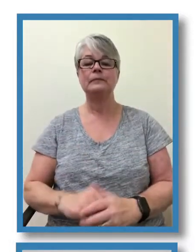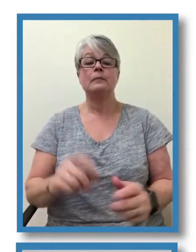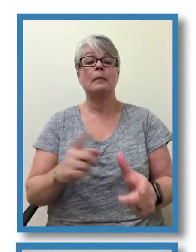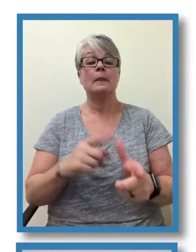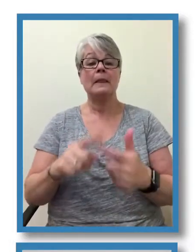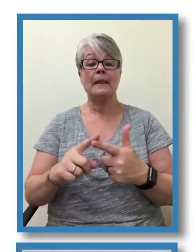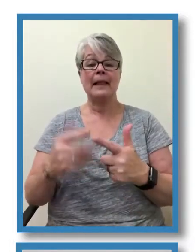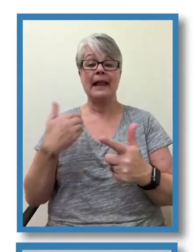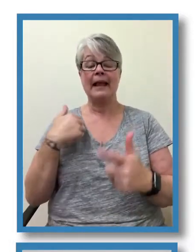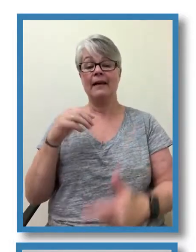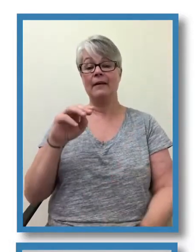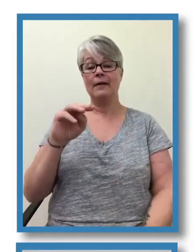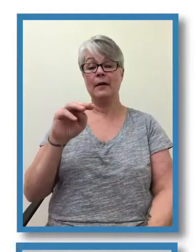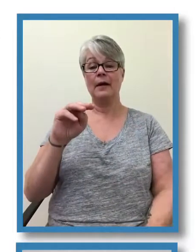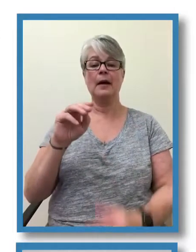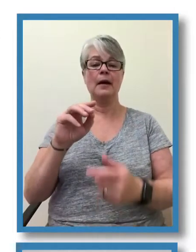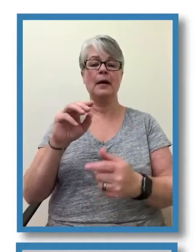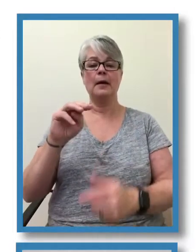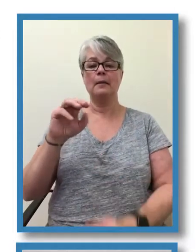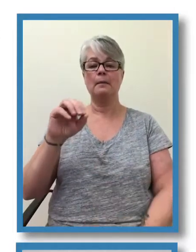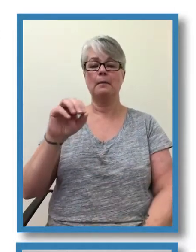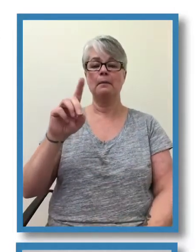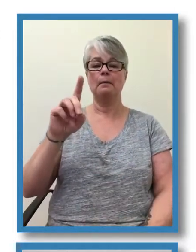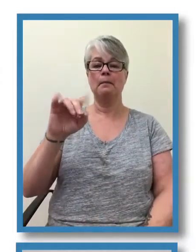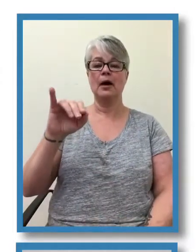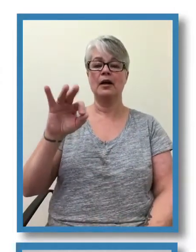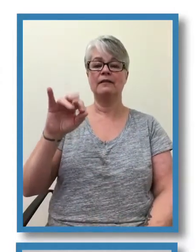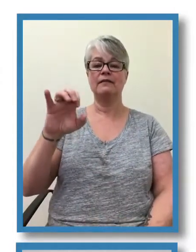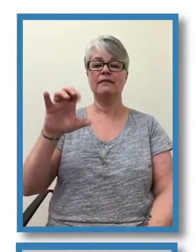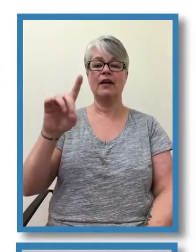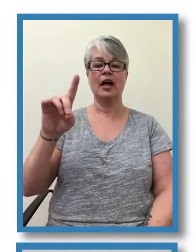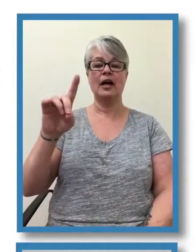this is an abbreviated version, and